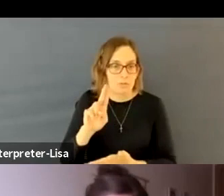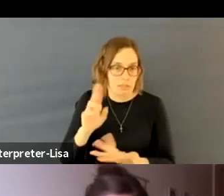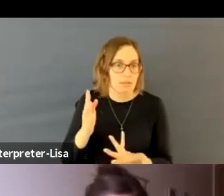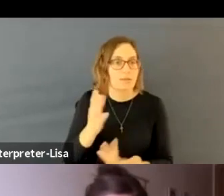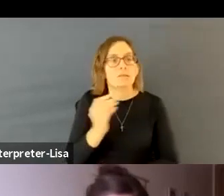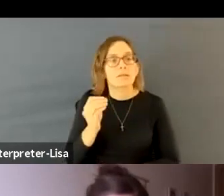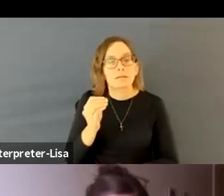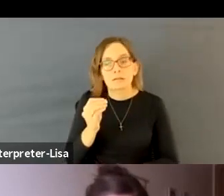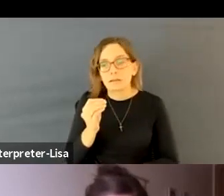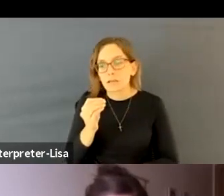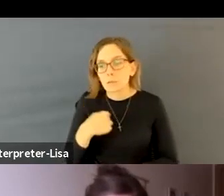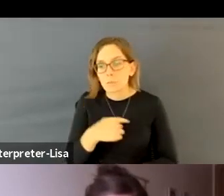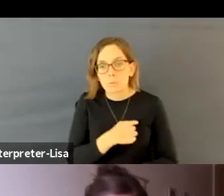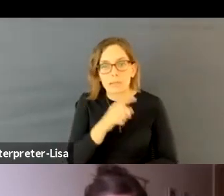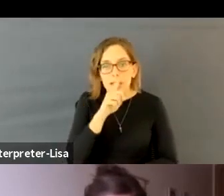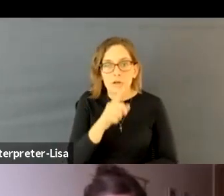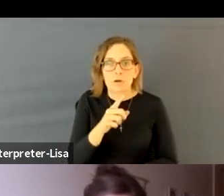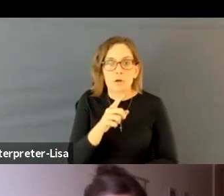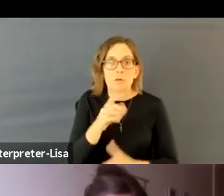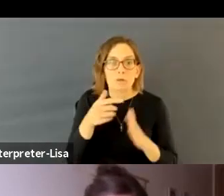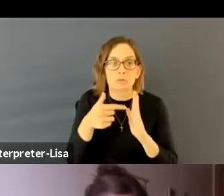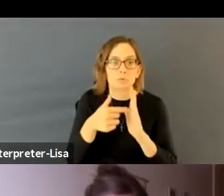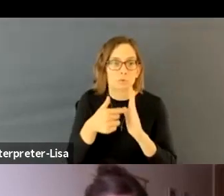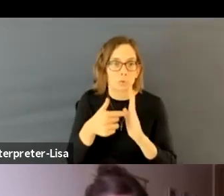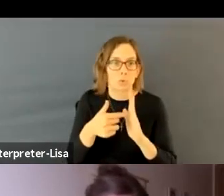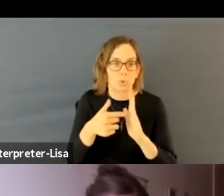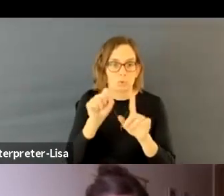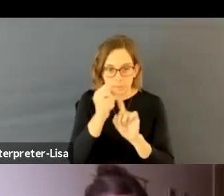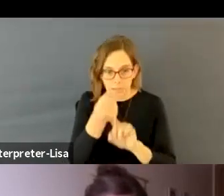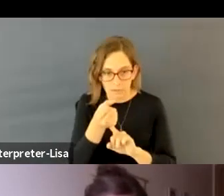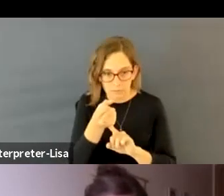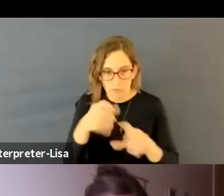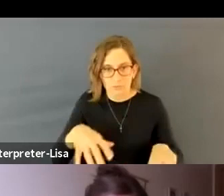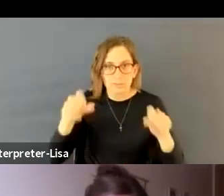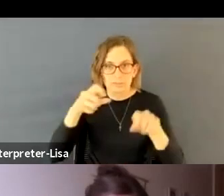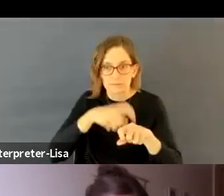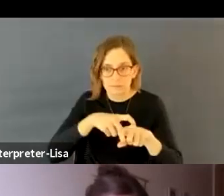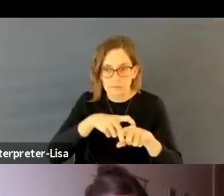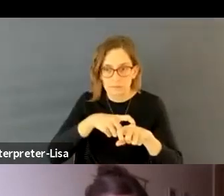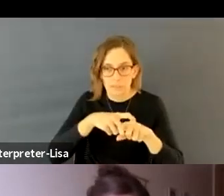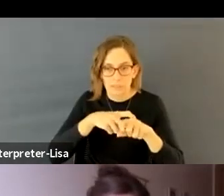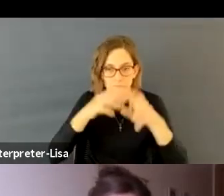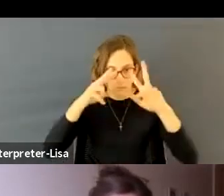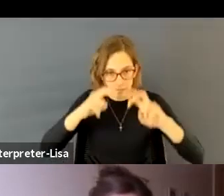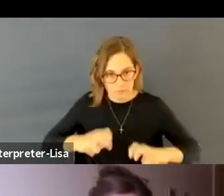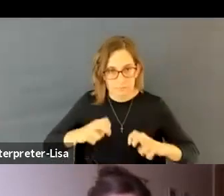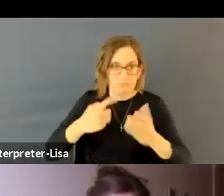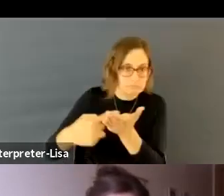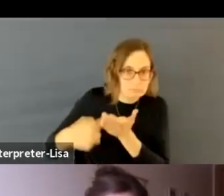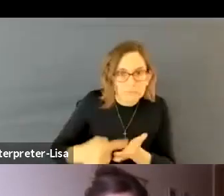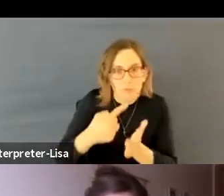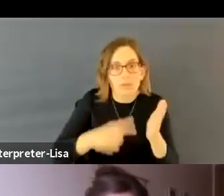we are going to show you those scenarios. Then we're gonna spend time deconstructing them, talking about what is actually